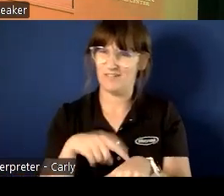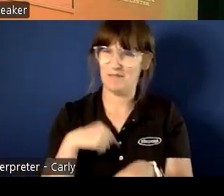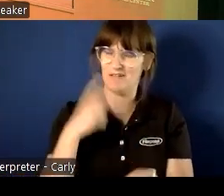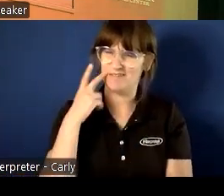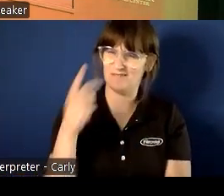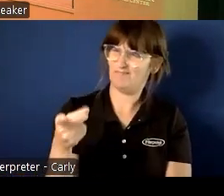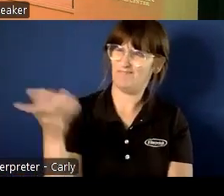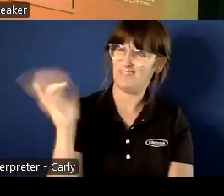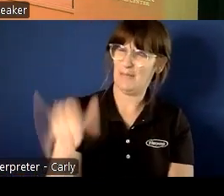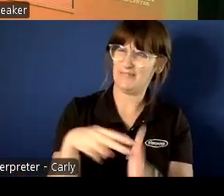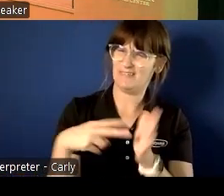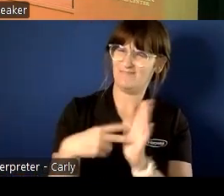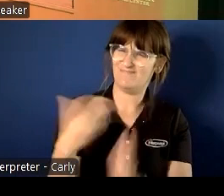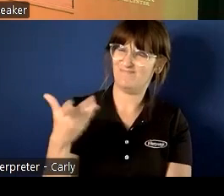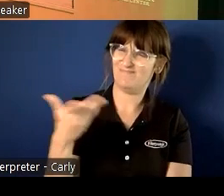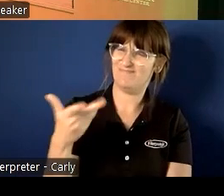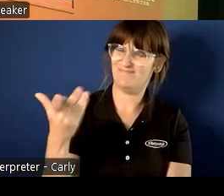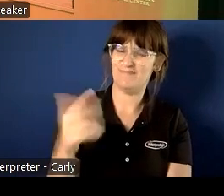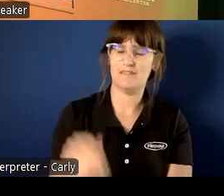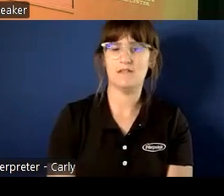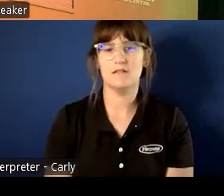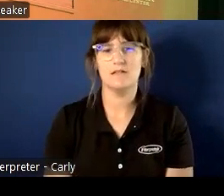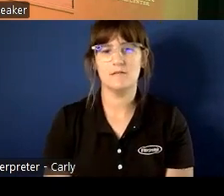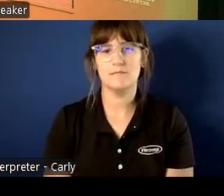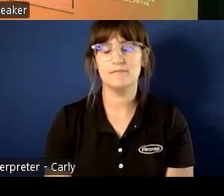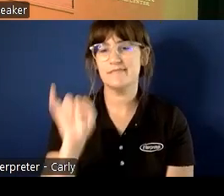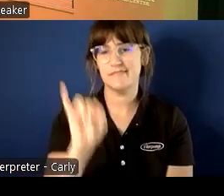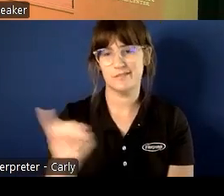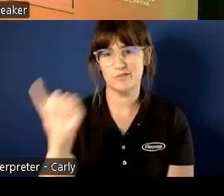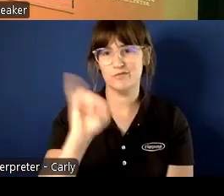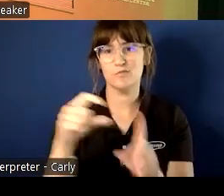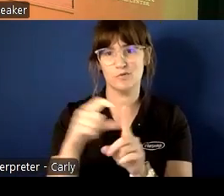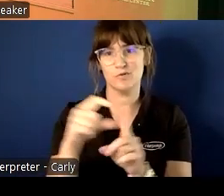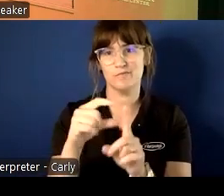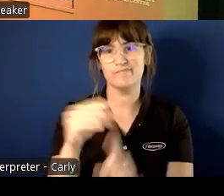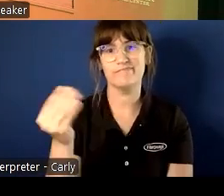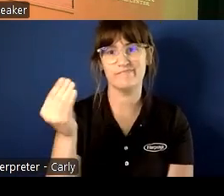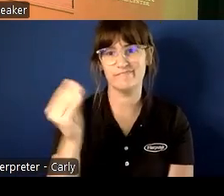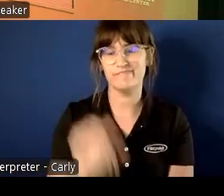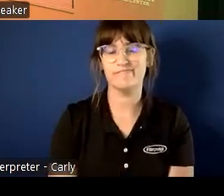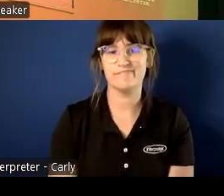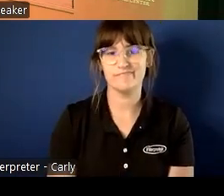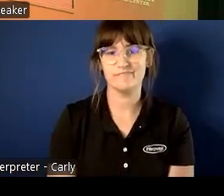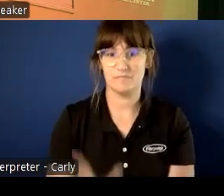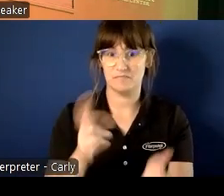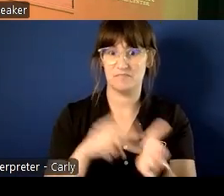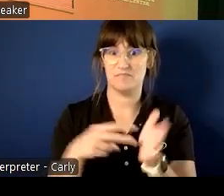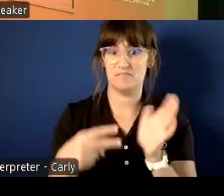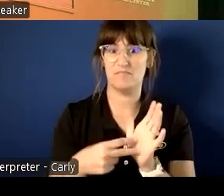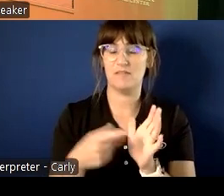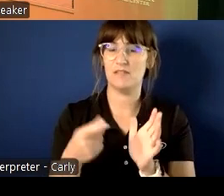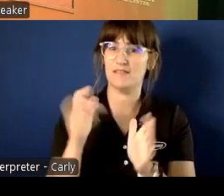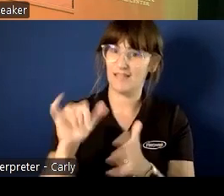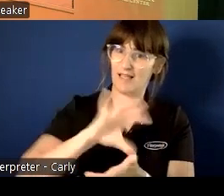heck is an allowed amount? It's an insurance jargon, okay? What it means is that it's the amount